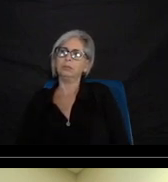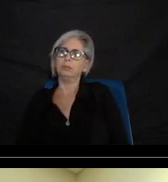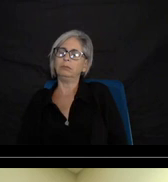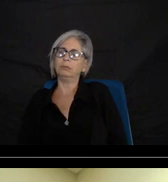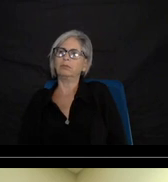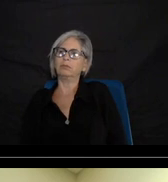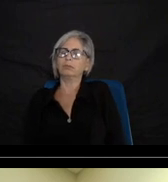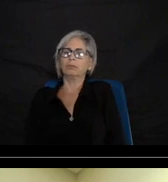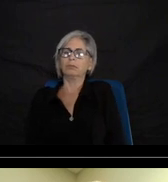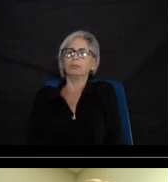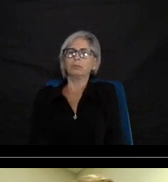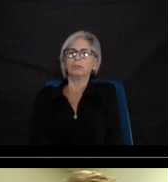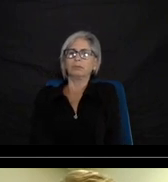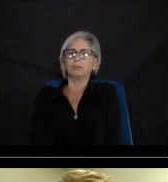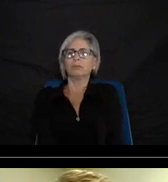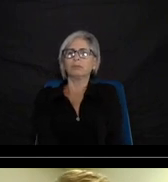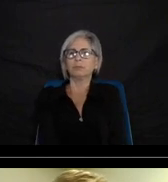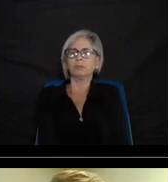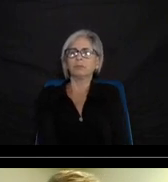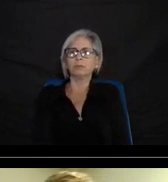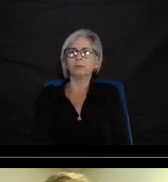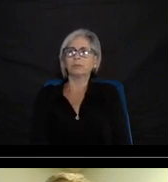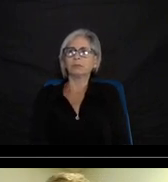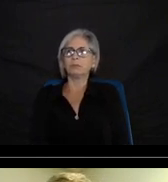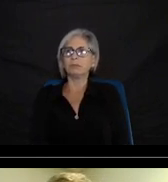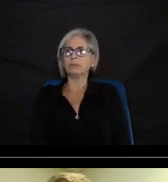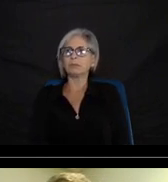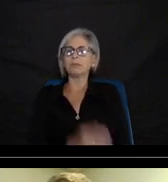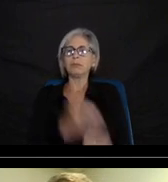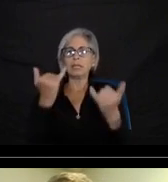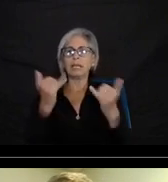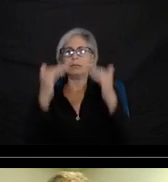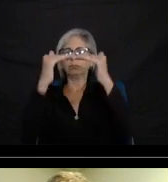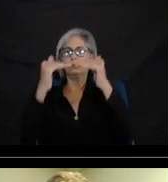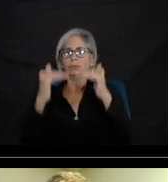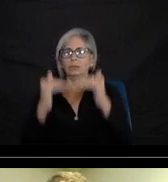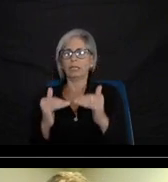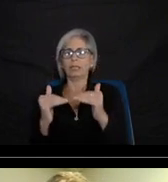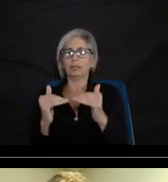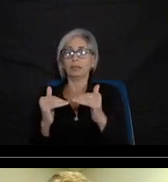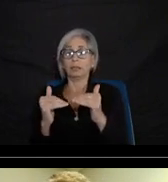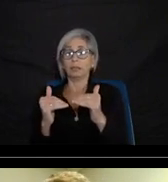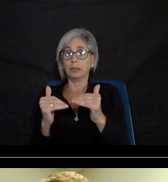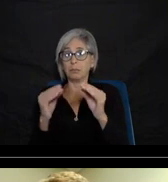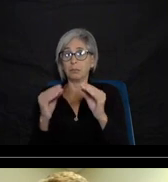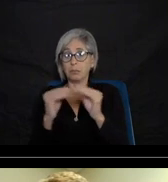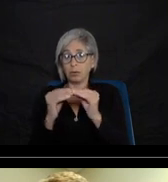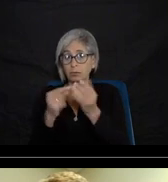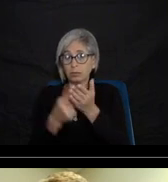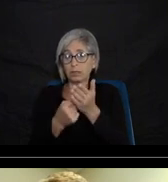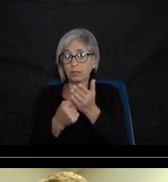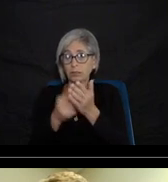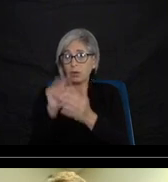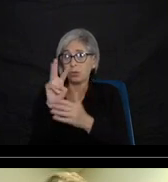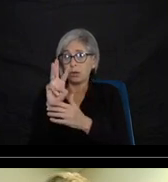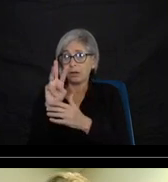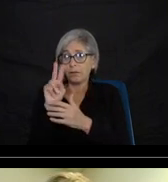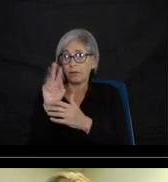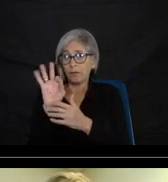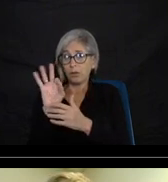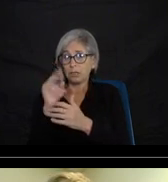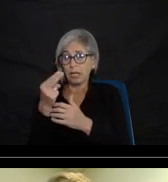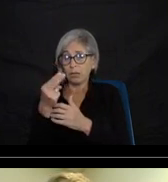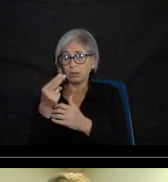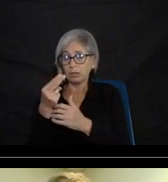Thank you, Mayor. All right. Now we move on. Unless there's any further discussion for the workforce housing, we're going to move